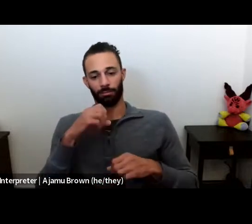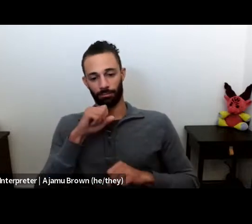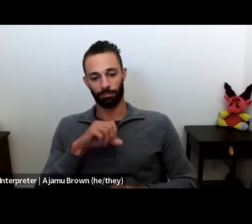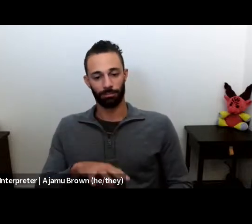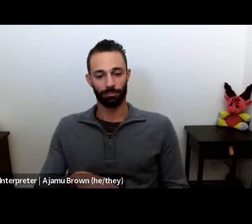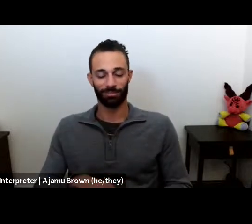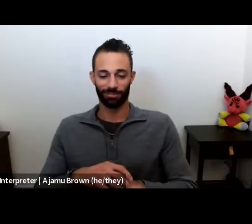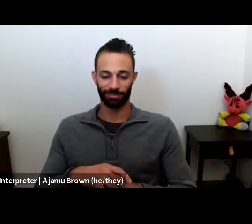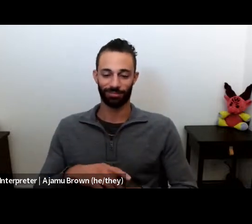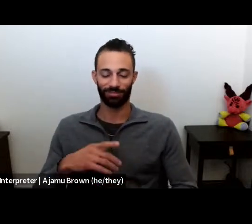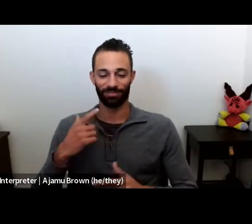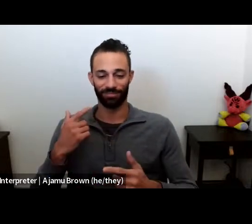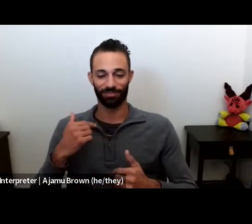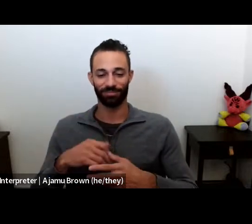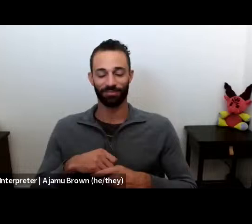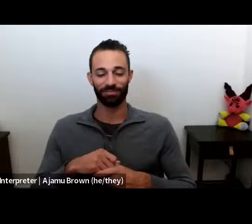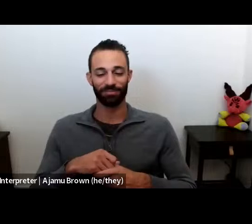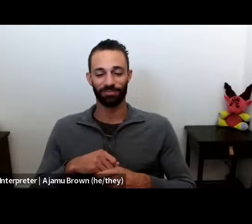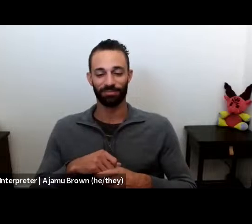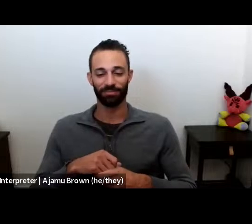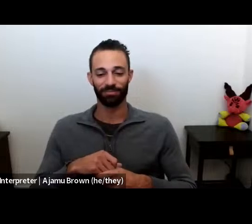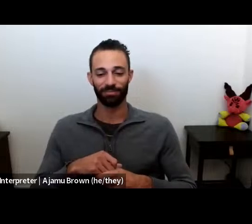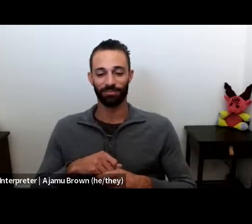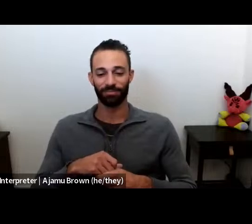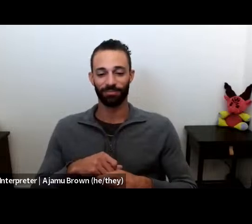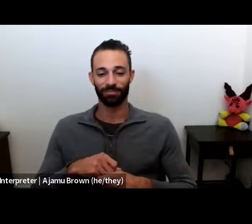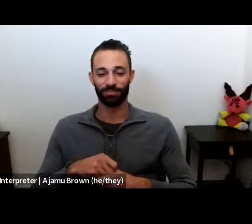I'm cackling. Um,